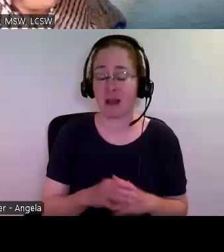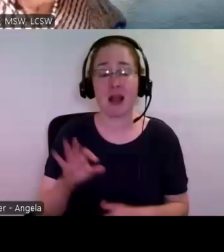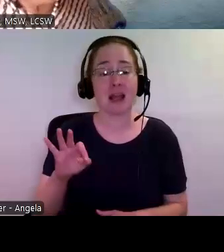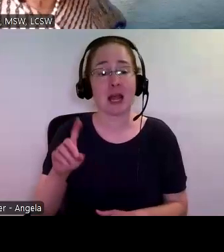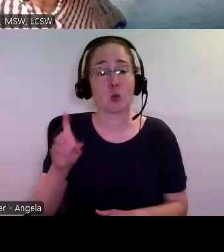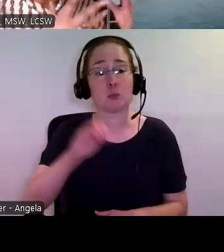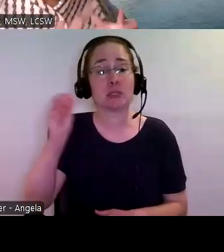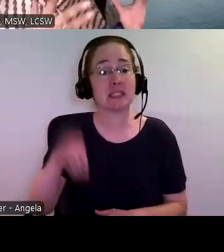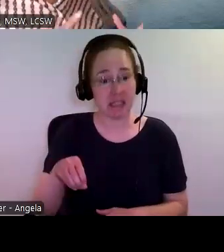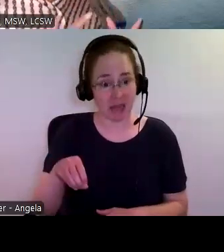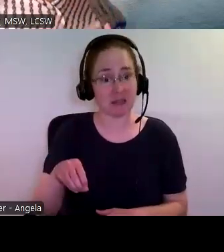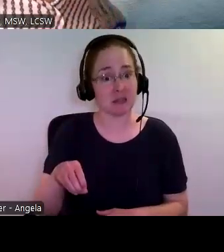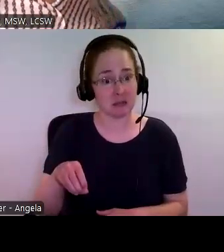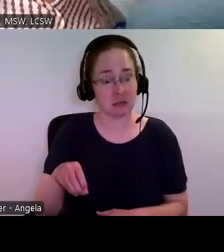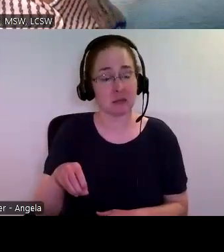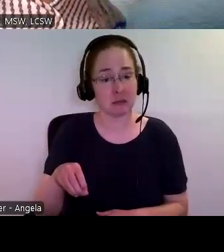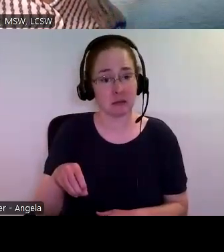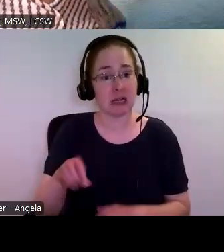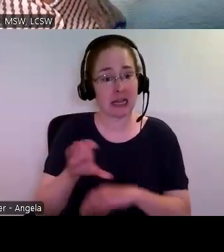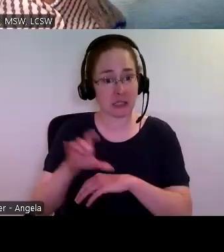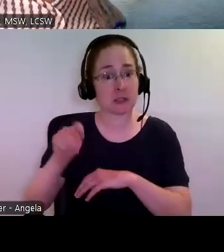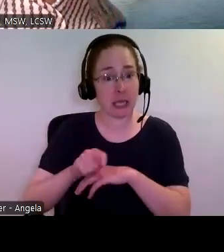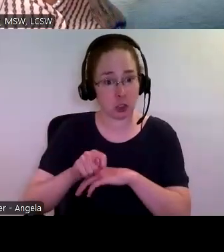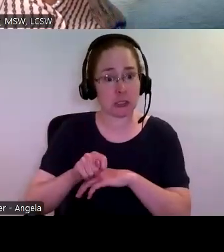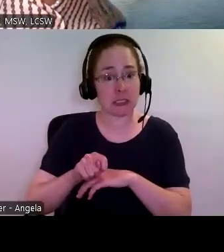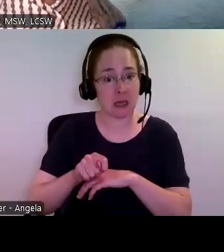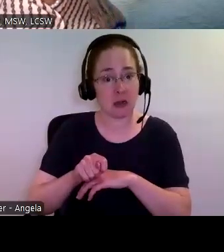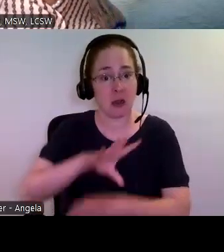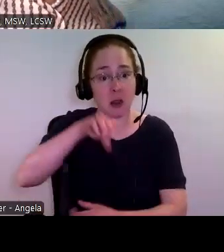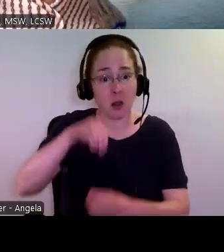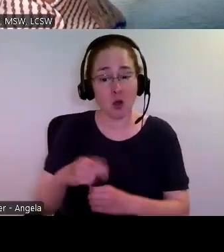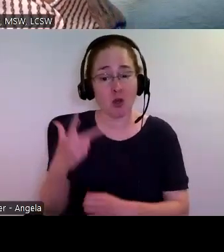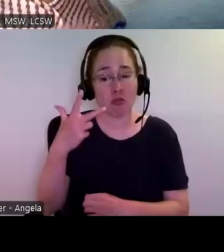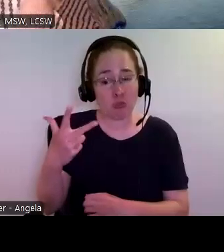91% of those complex care consultations had 3+